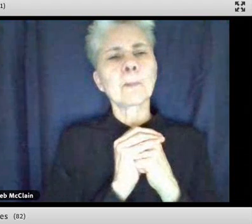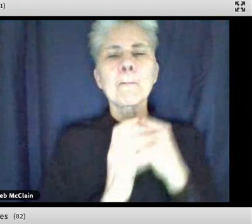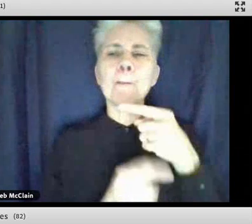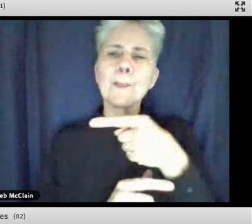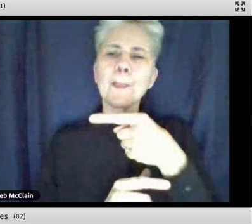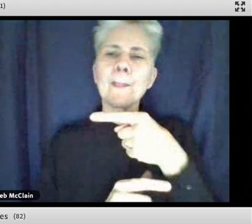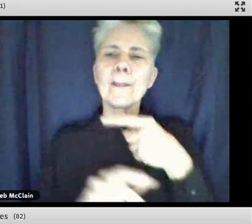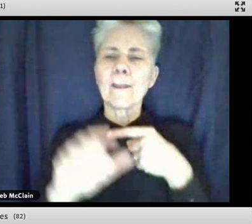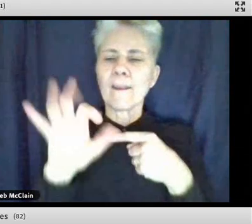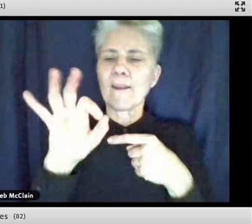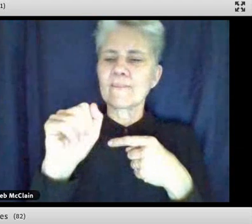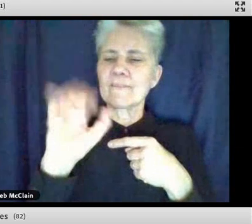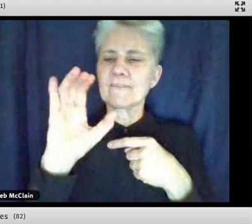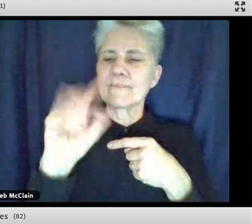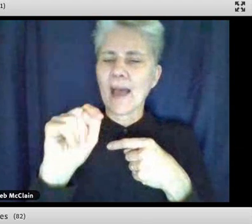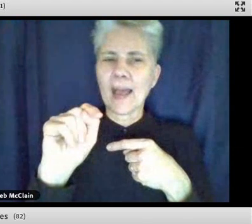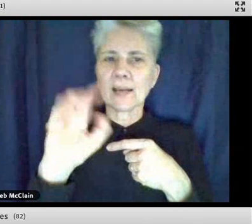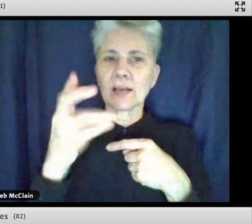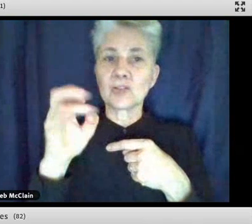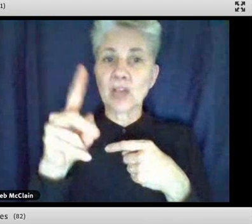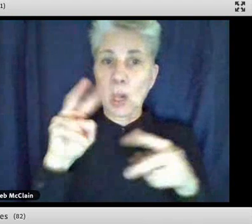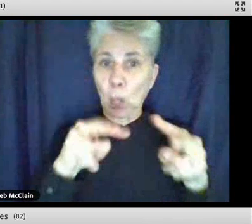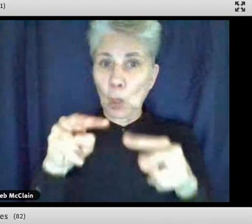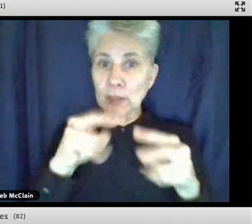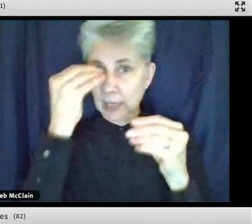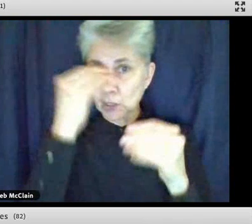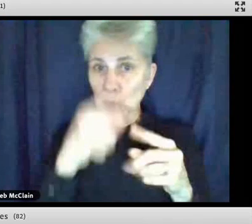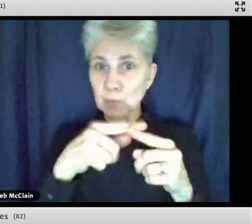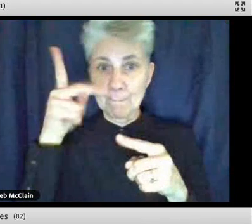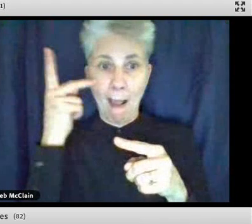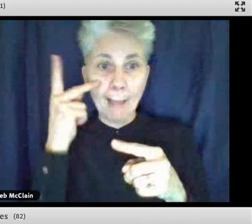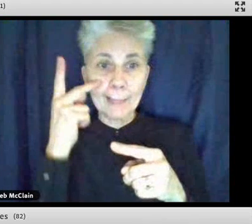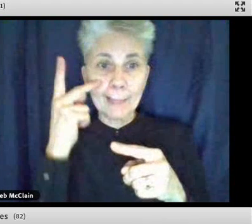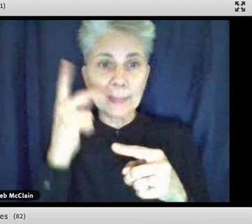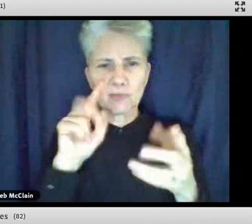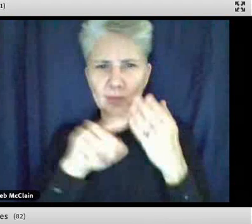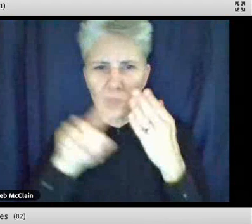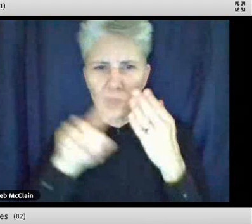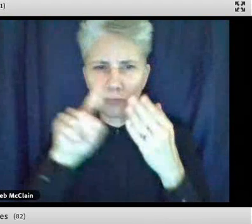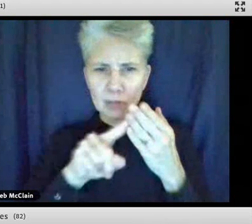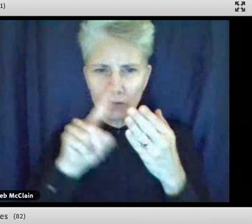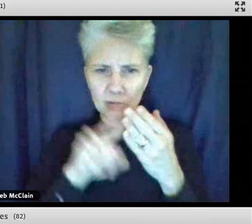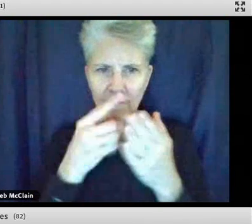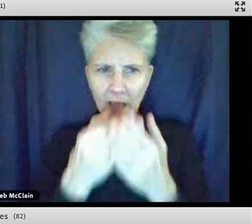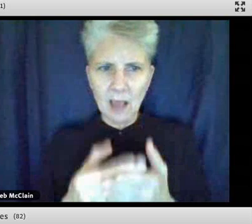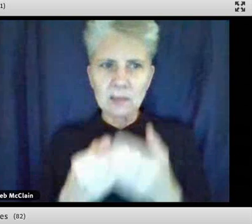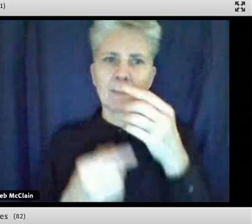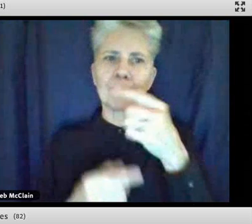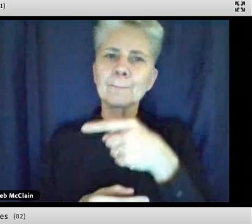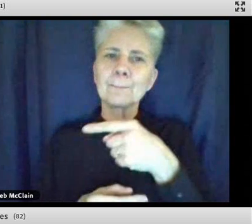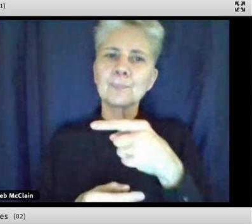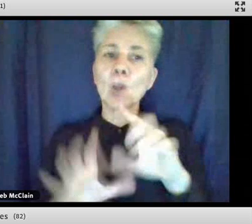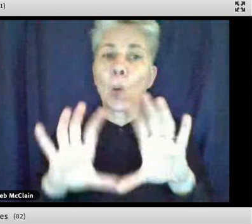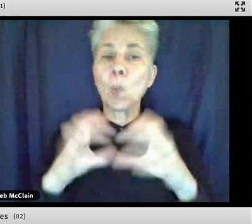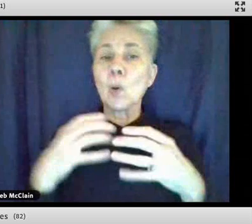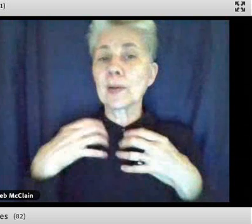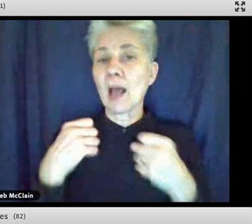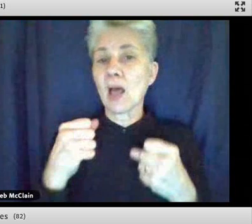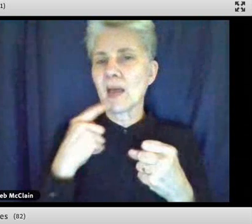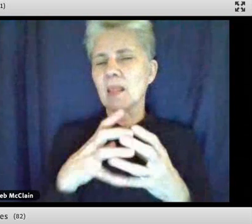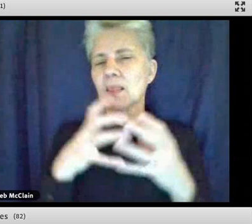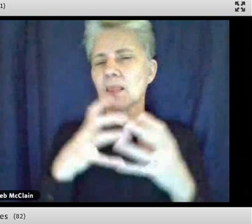check. We'll look at, again, news that's in the politics and check the facts a little bit. World Health has a bunch